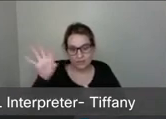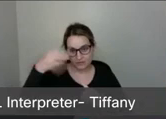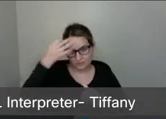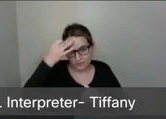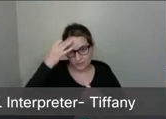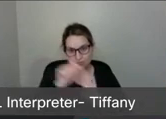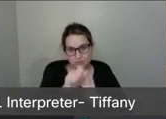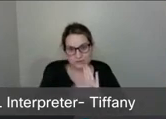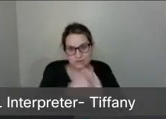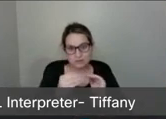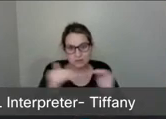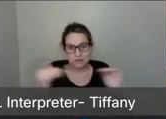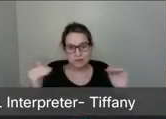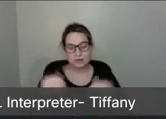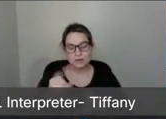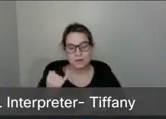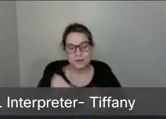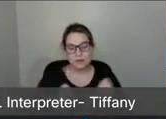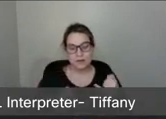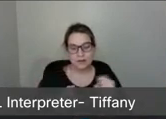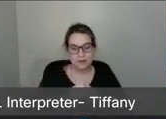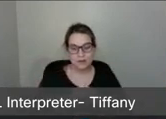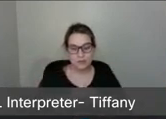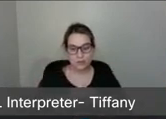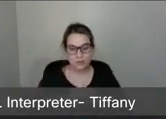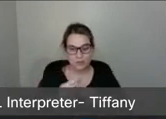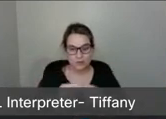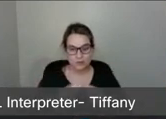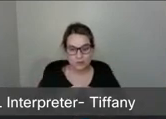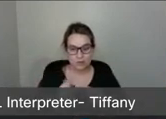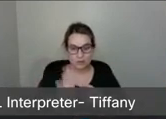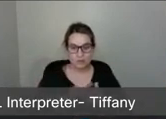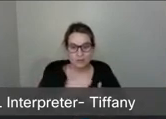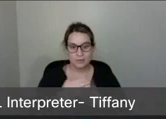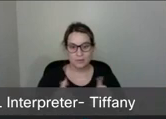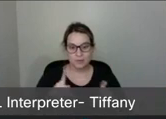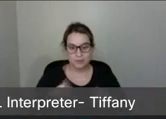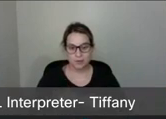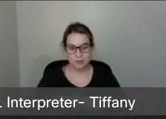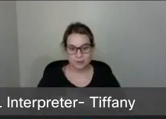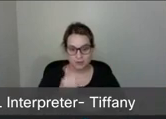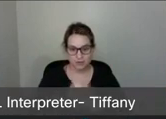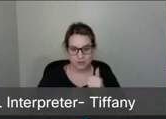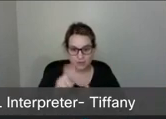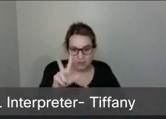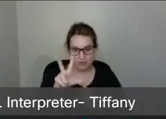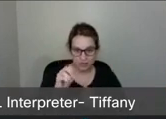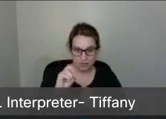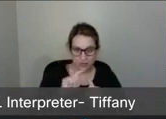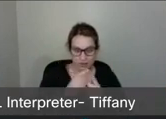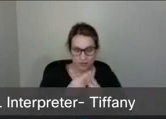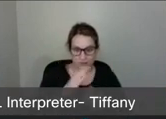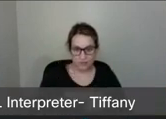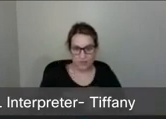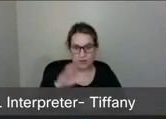level. Lastly, with the deviation numbers with the population of every 30 district on the